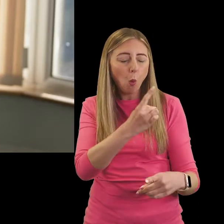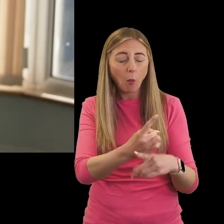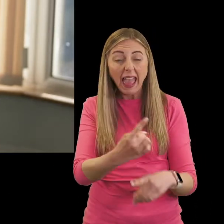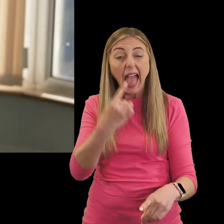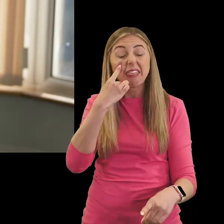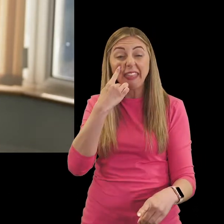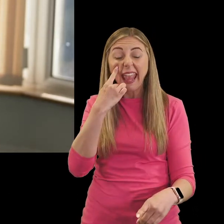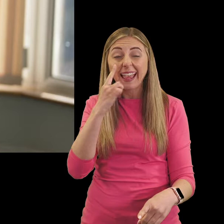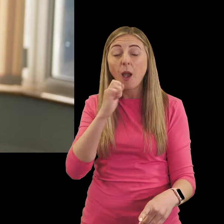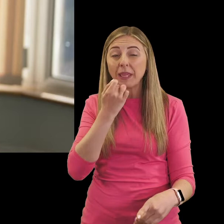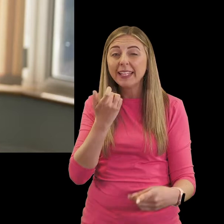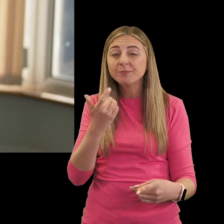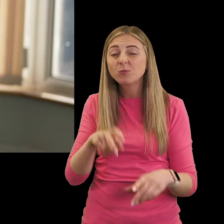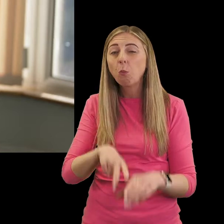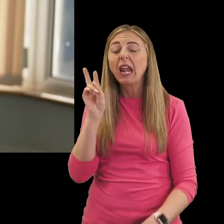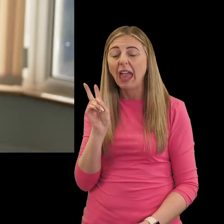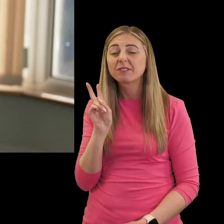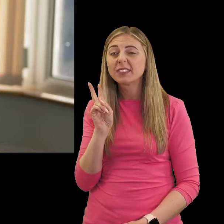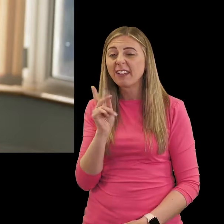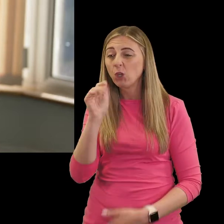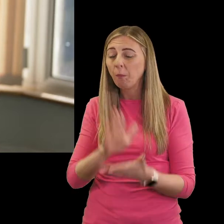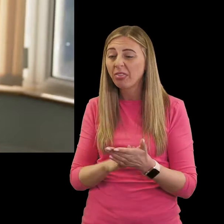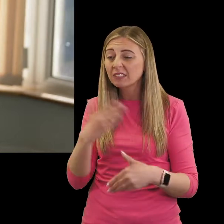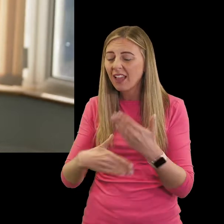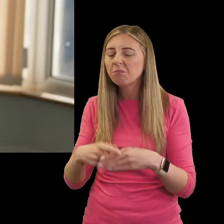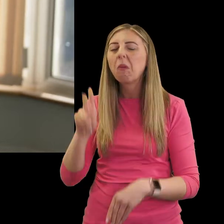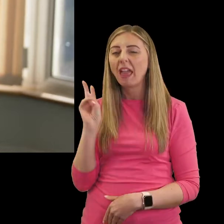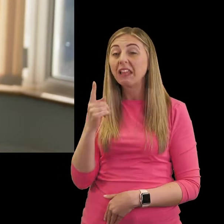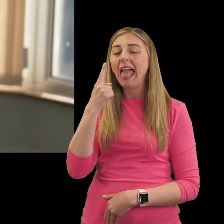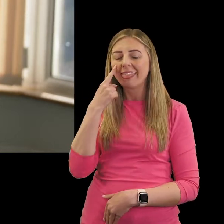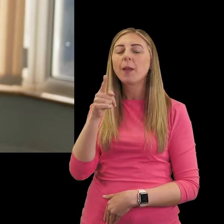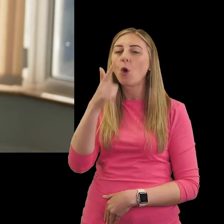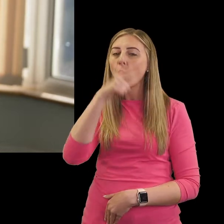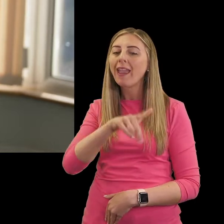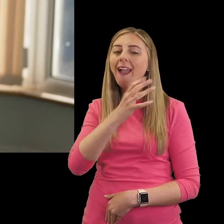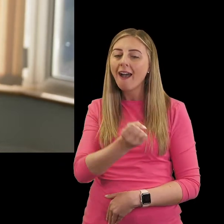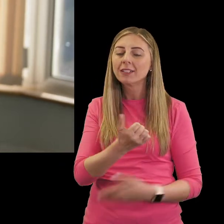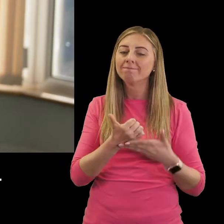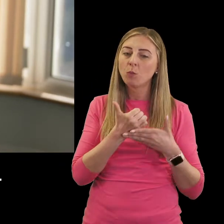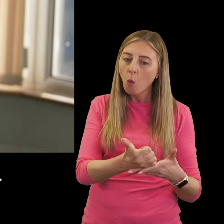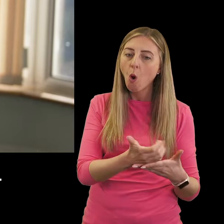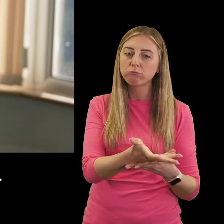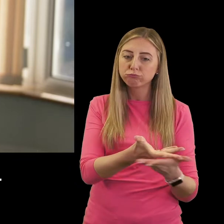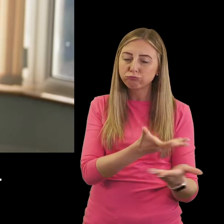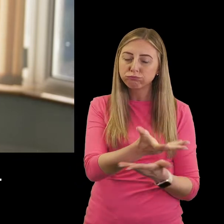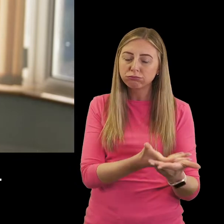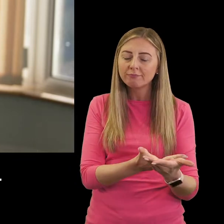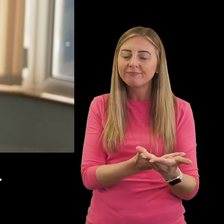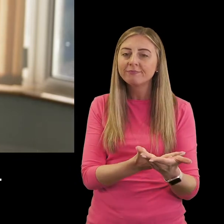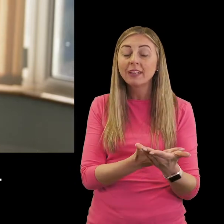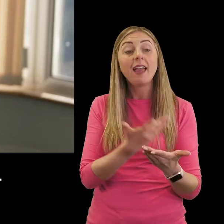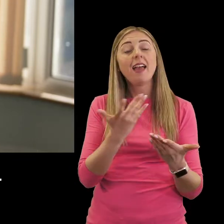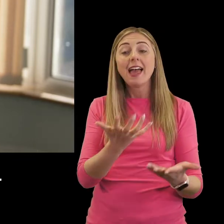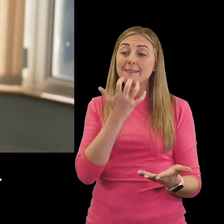Trust within a couple of months of joining. As it happened, I stayed on and ended up